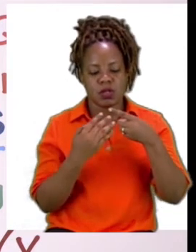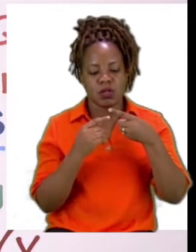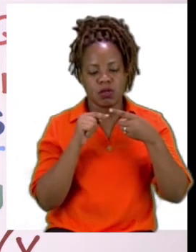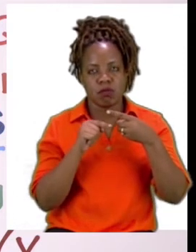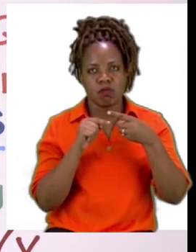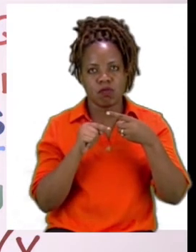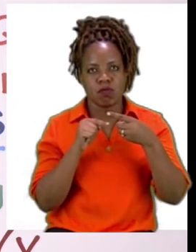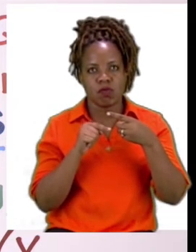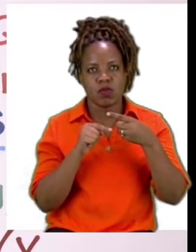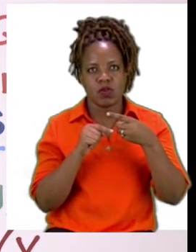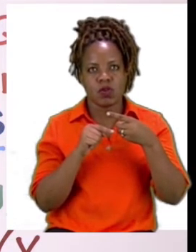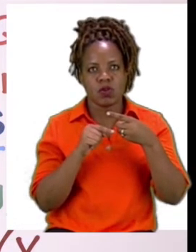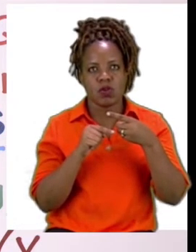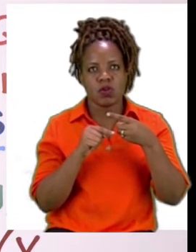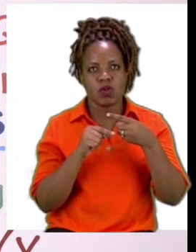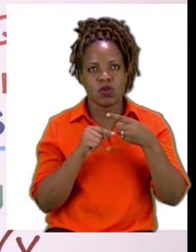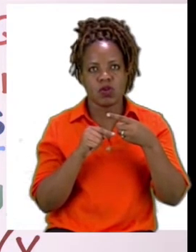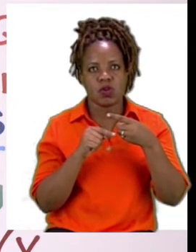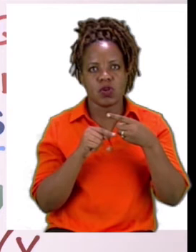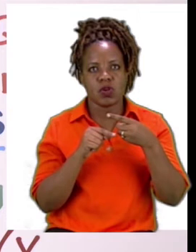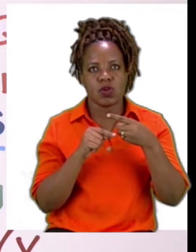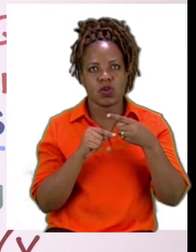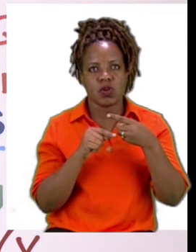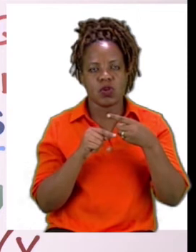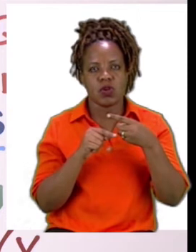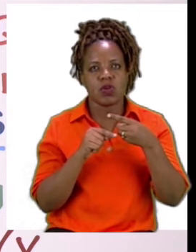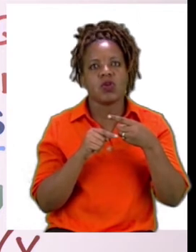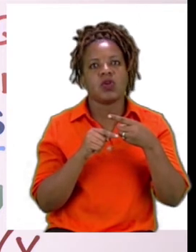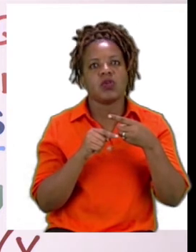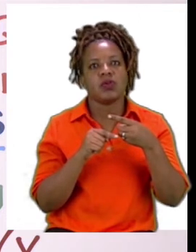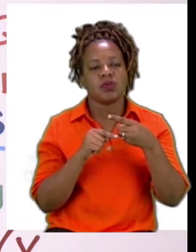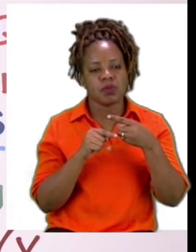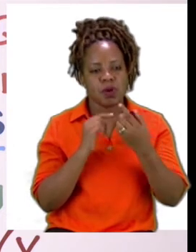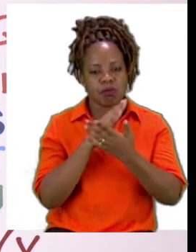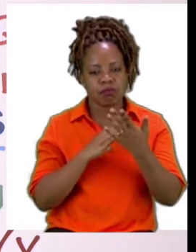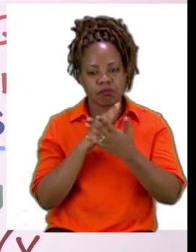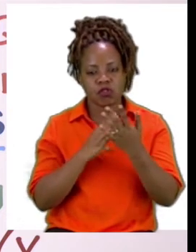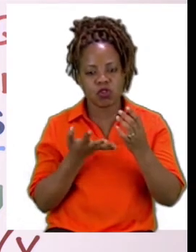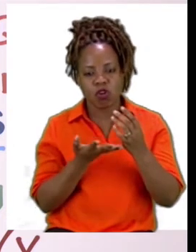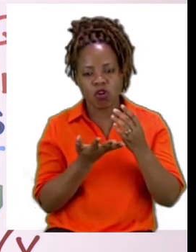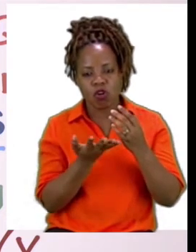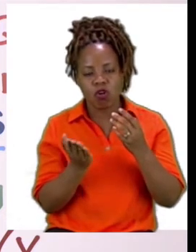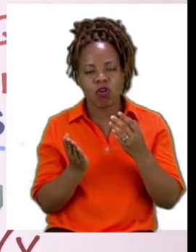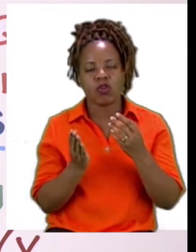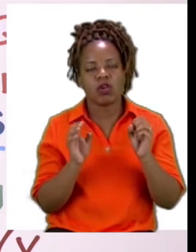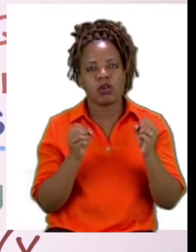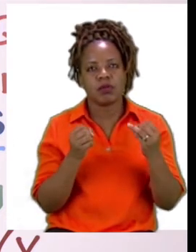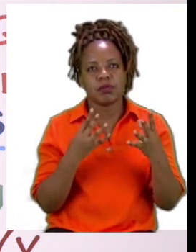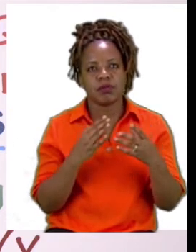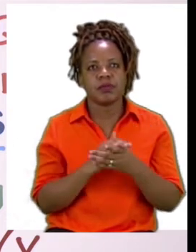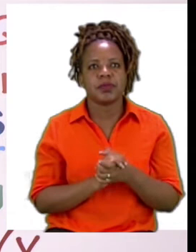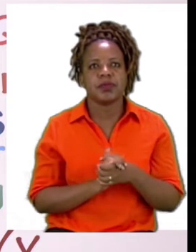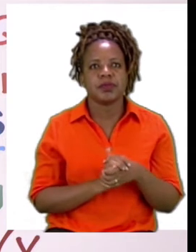is the how many pieces there are all together in the shape. Now that we know all of this, let